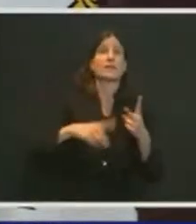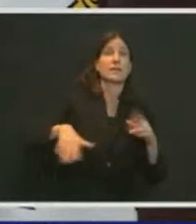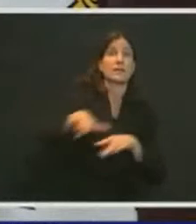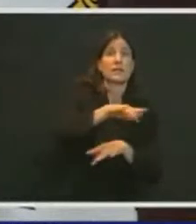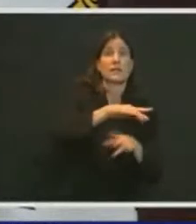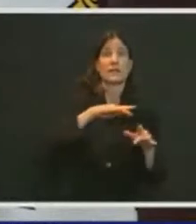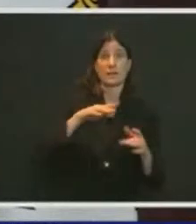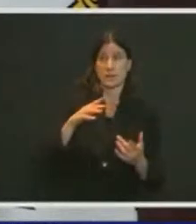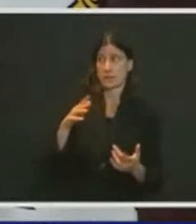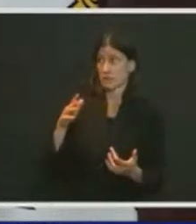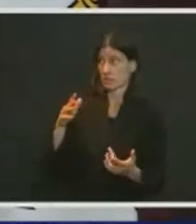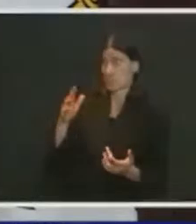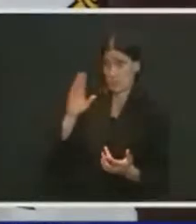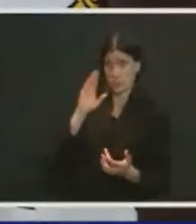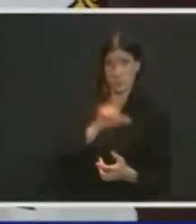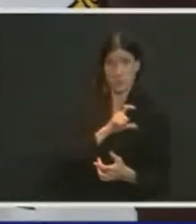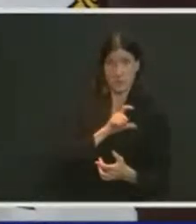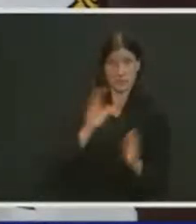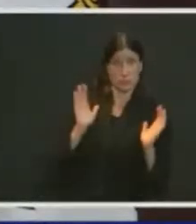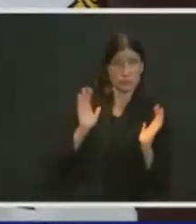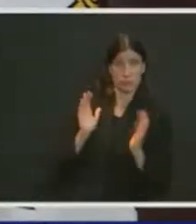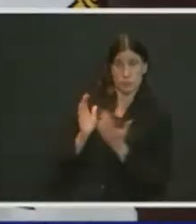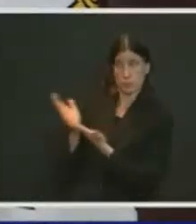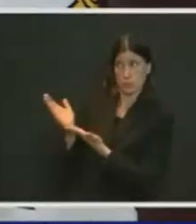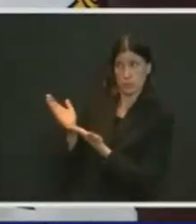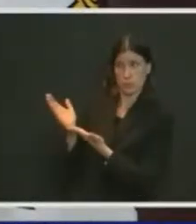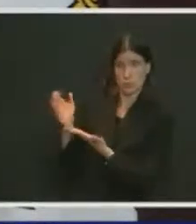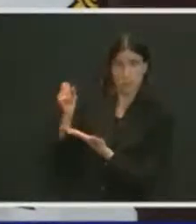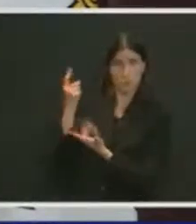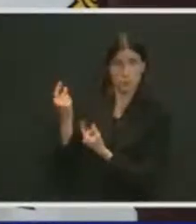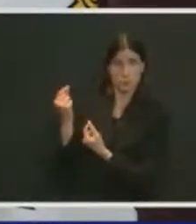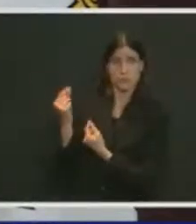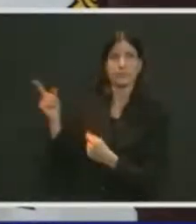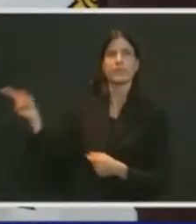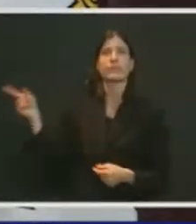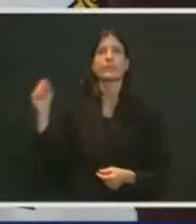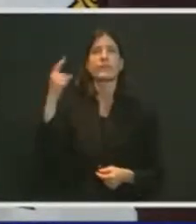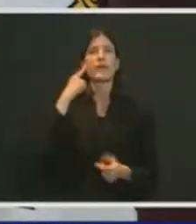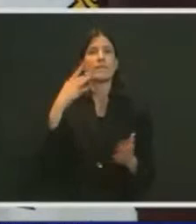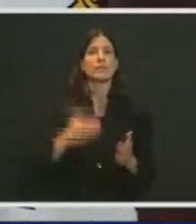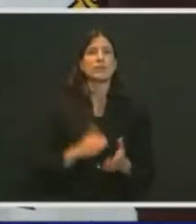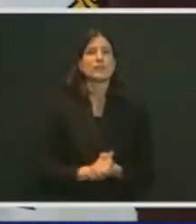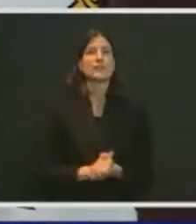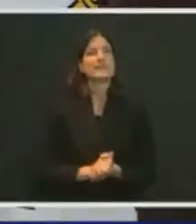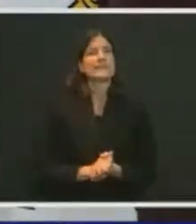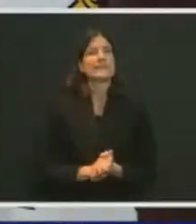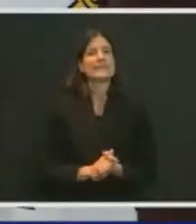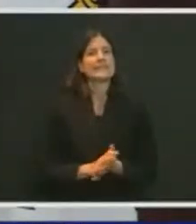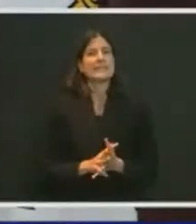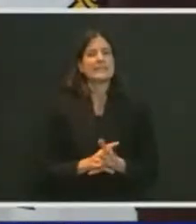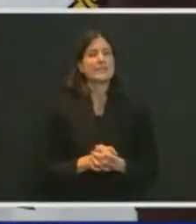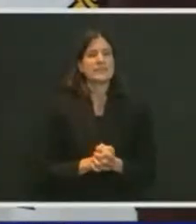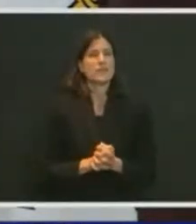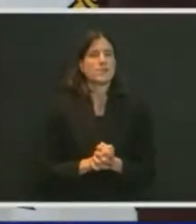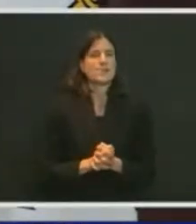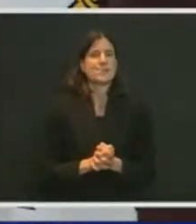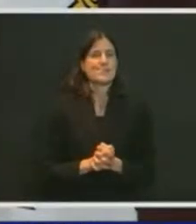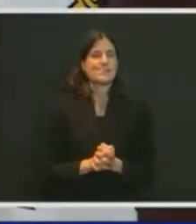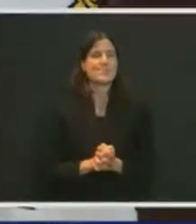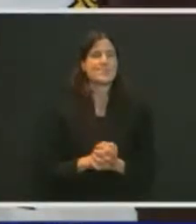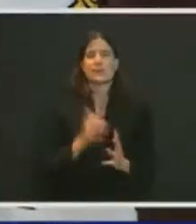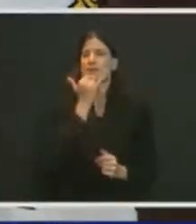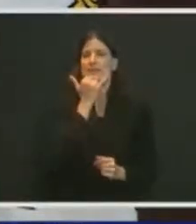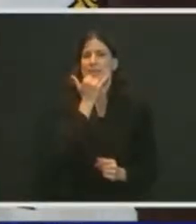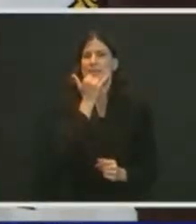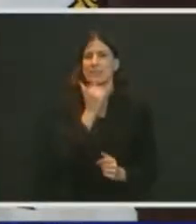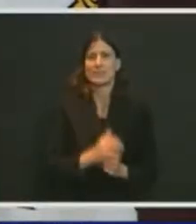to that? That's a huge mistake. You know, like I said, we are trying to encourage voluntary compliance.